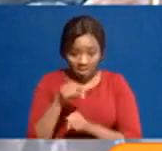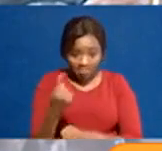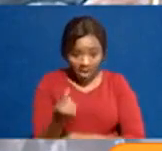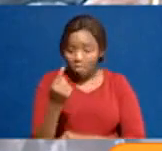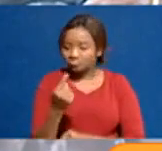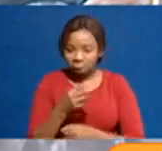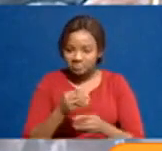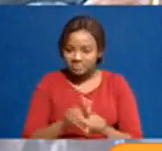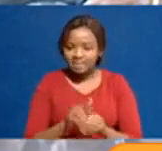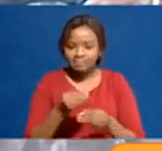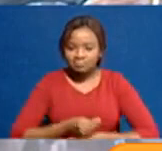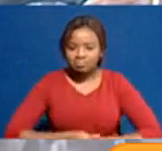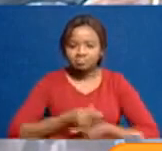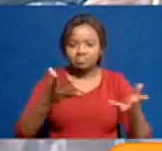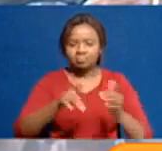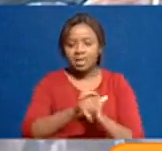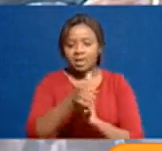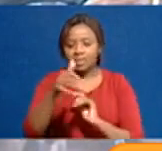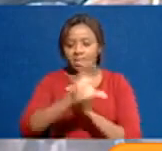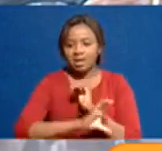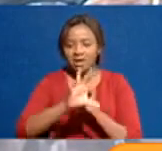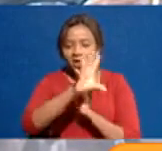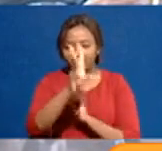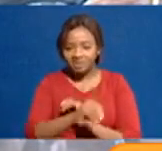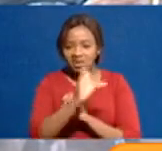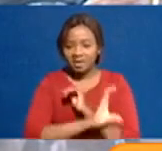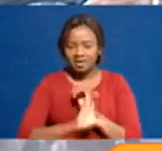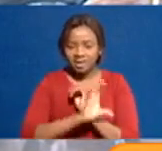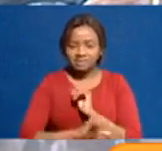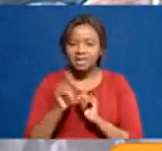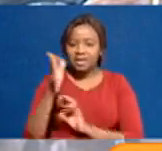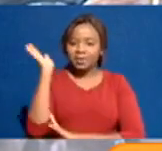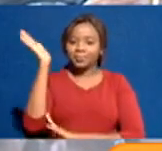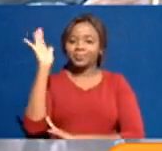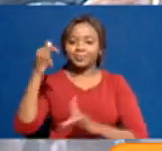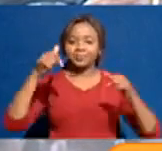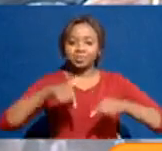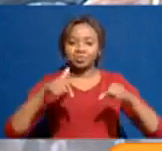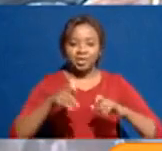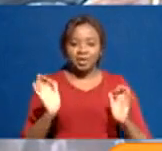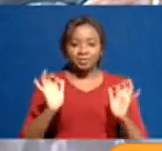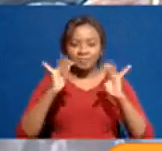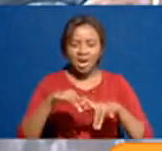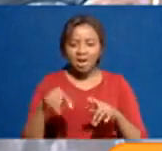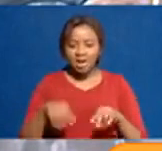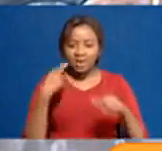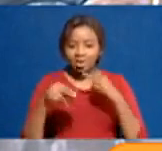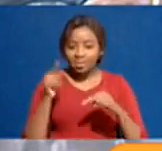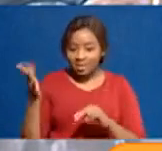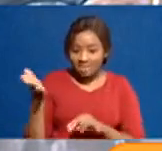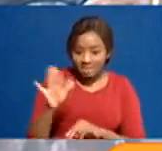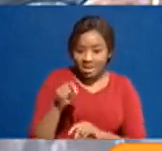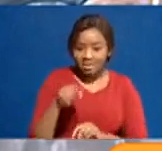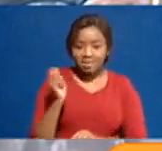announcement during the American Chamber of Commerce Regional Business Summit at a hotel here in Nairobi after jetting back to the